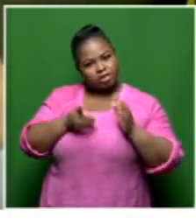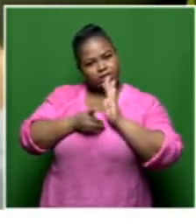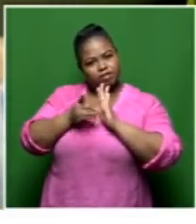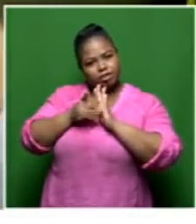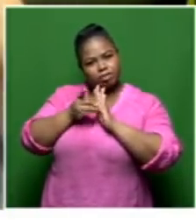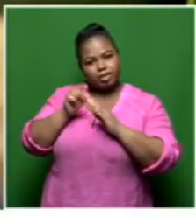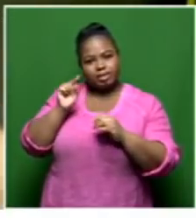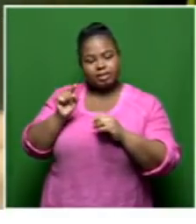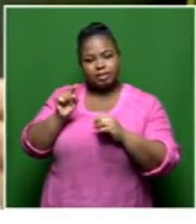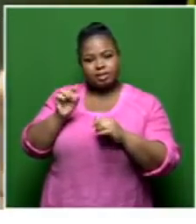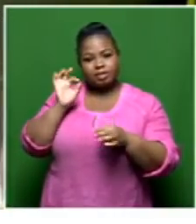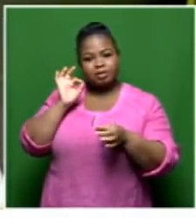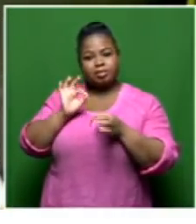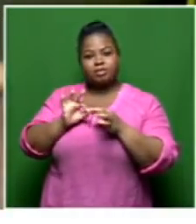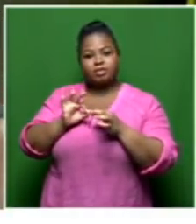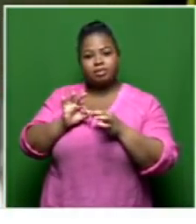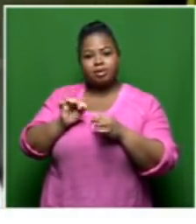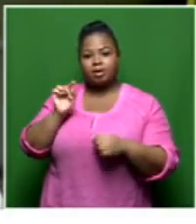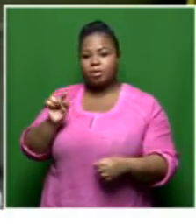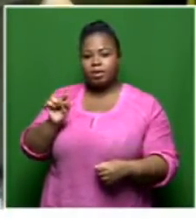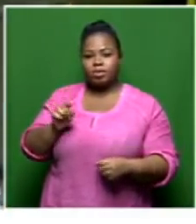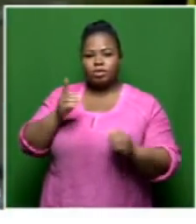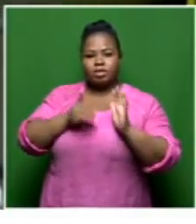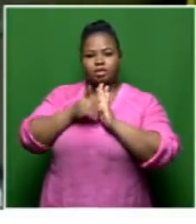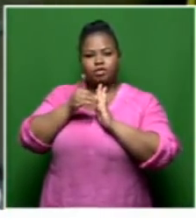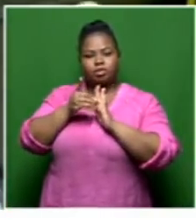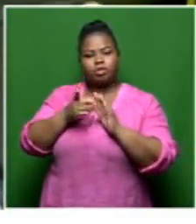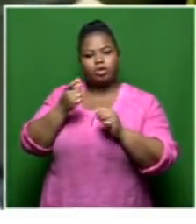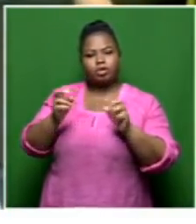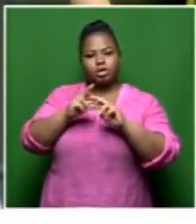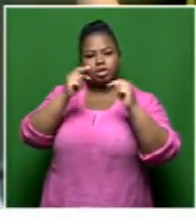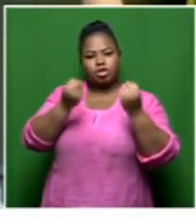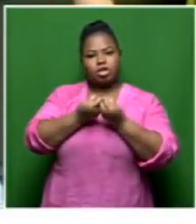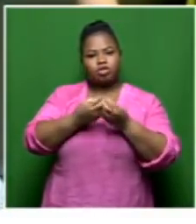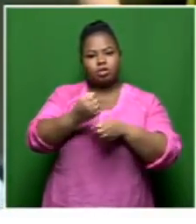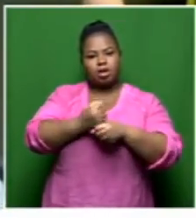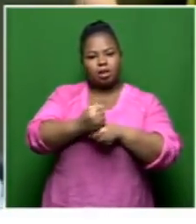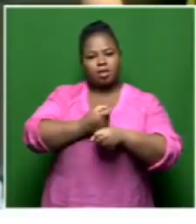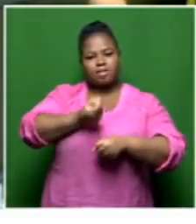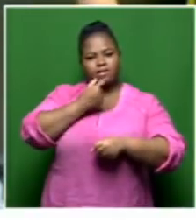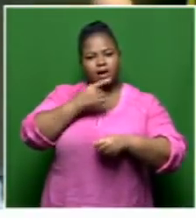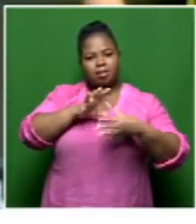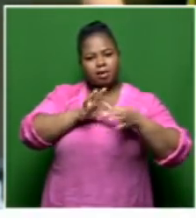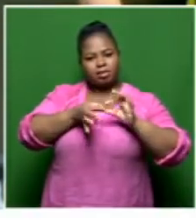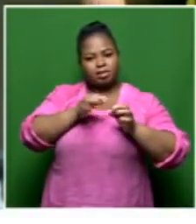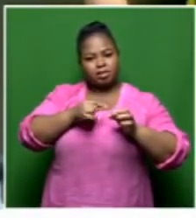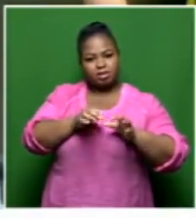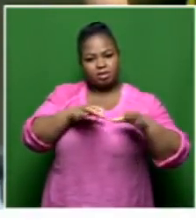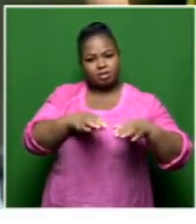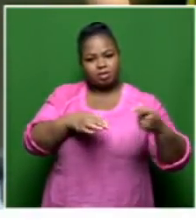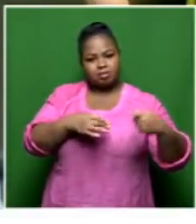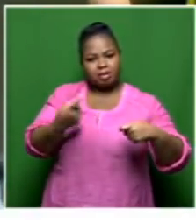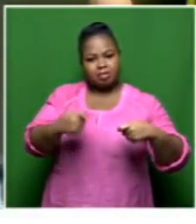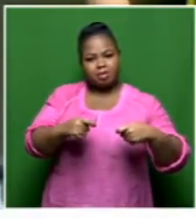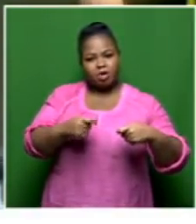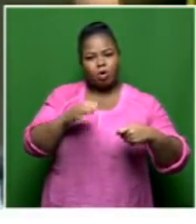this particular one here is a development we've done with a national pharmacy chain that they've subsidized it by more